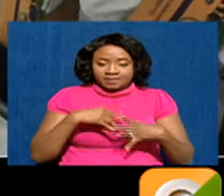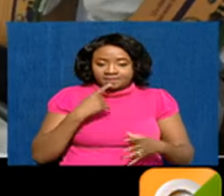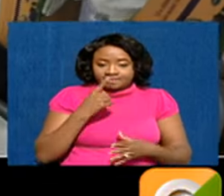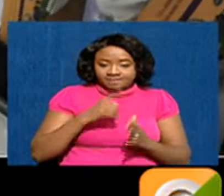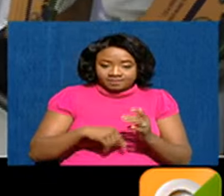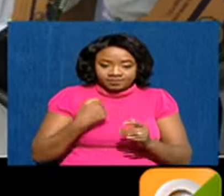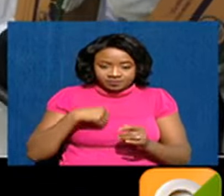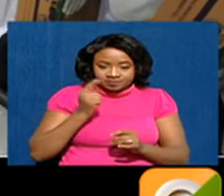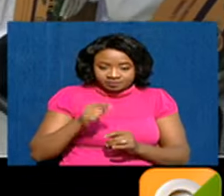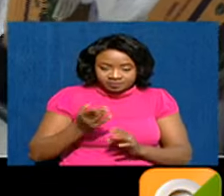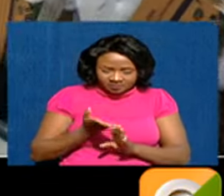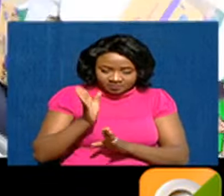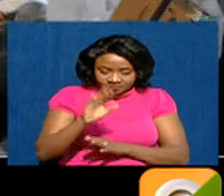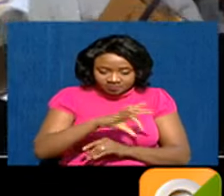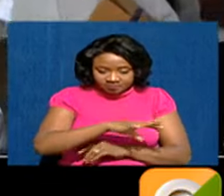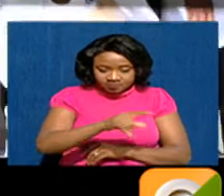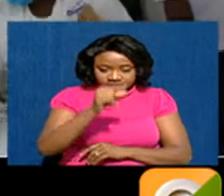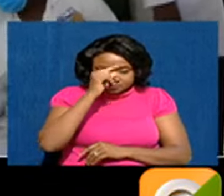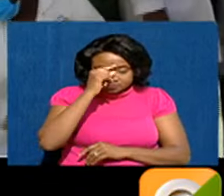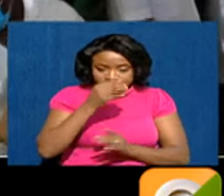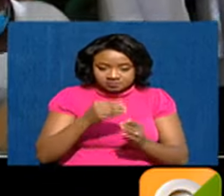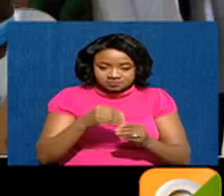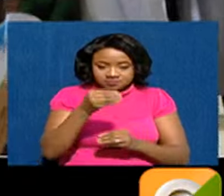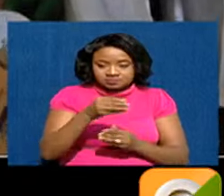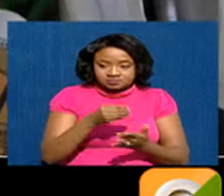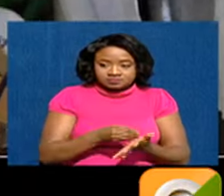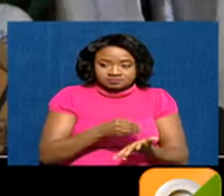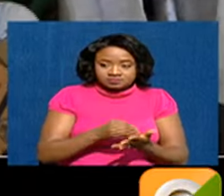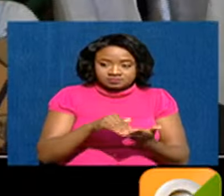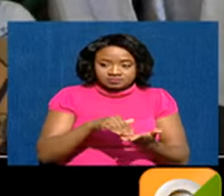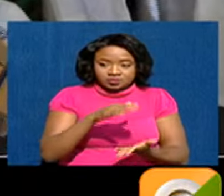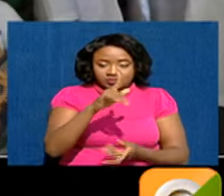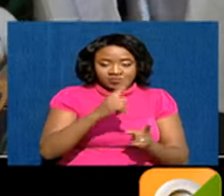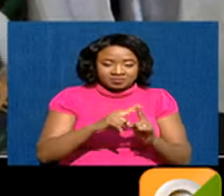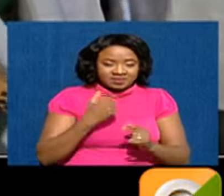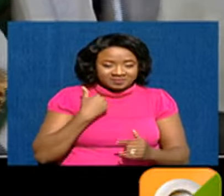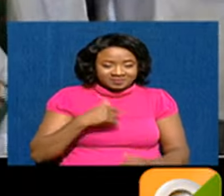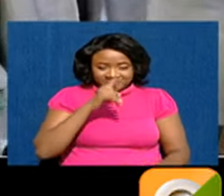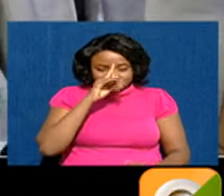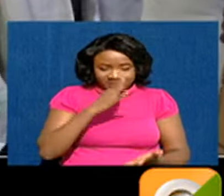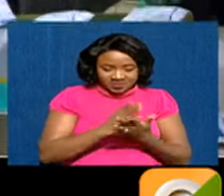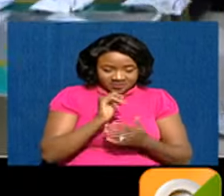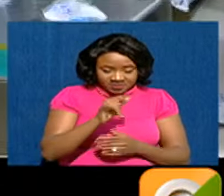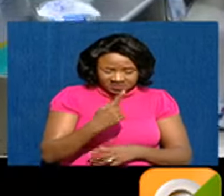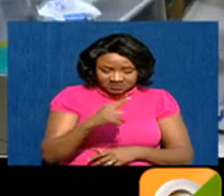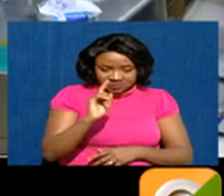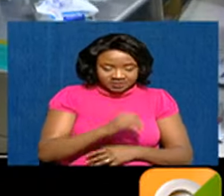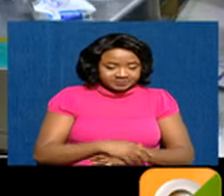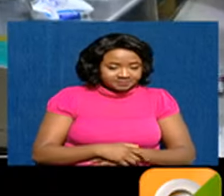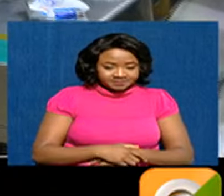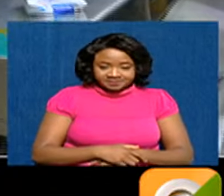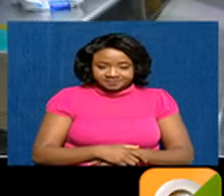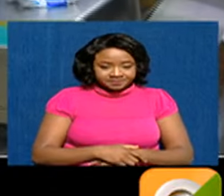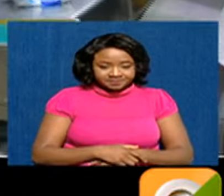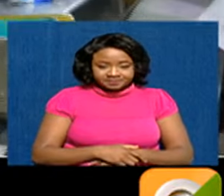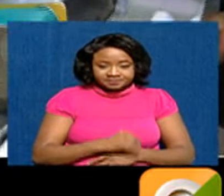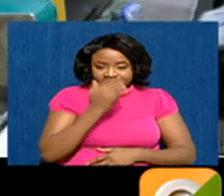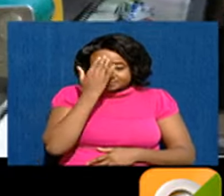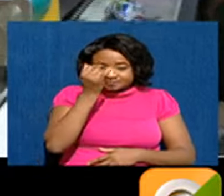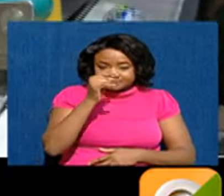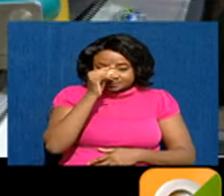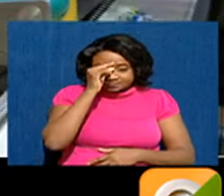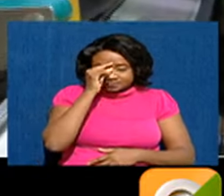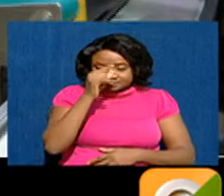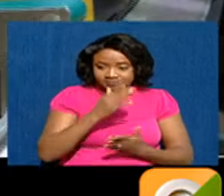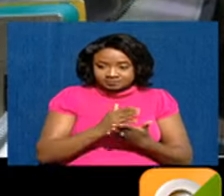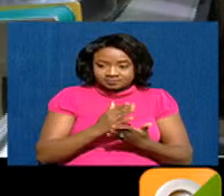as a county government and pump more money. But I was not convinced that's the right way to do it. Reason being, governments do